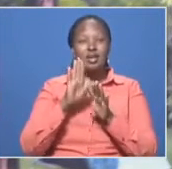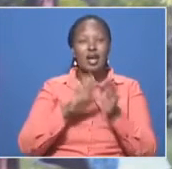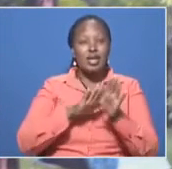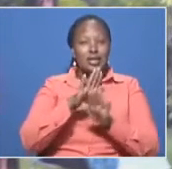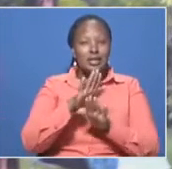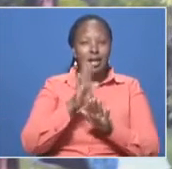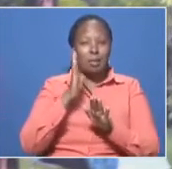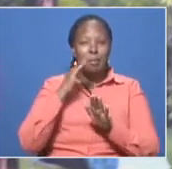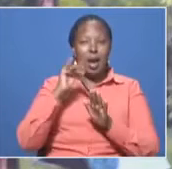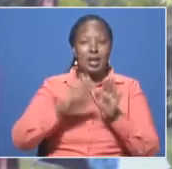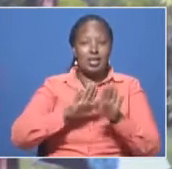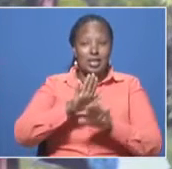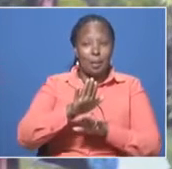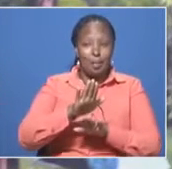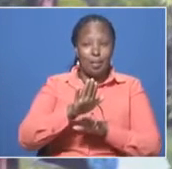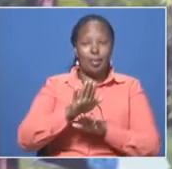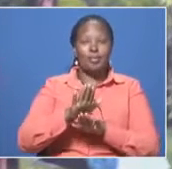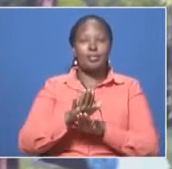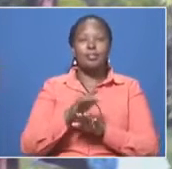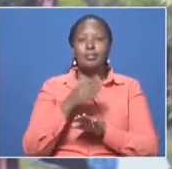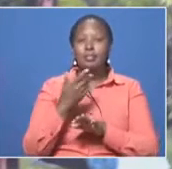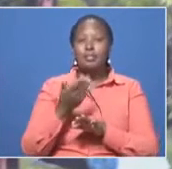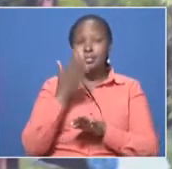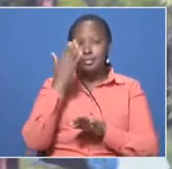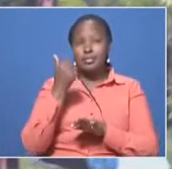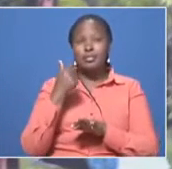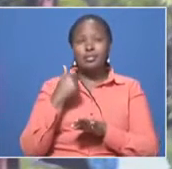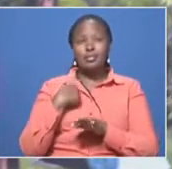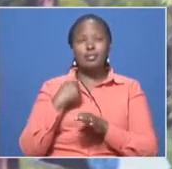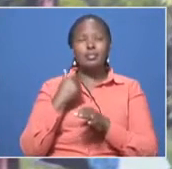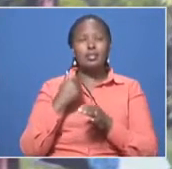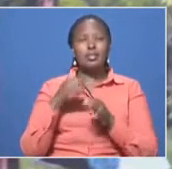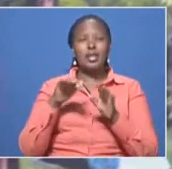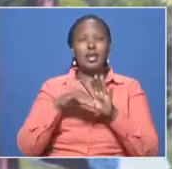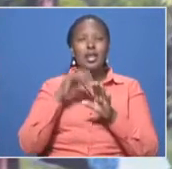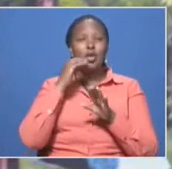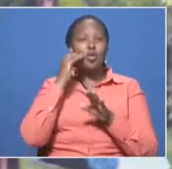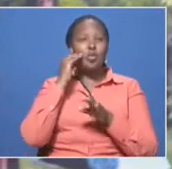One step at a time. And I was in the home church.